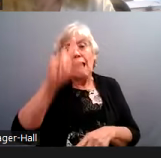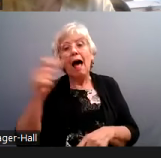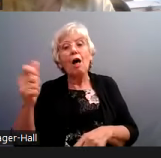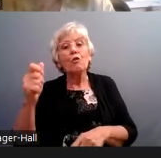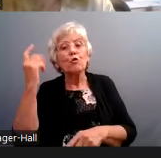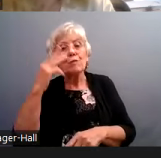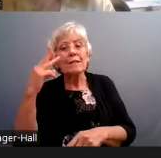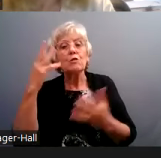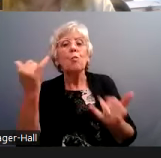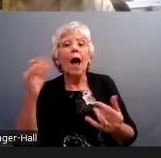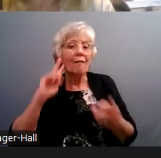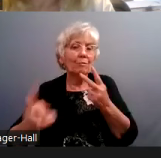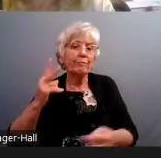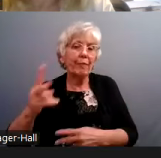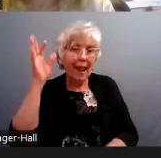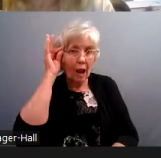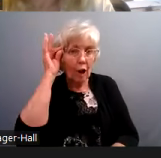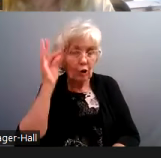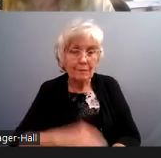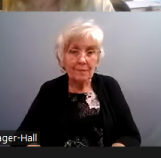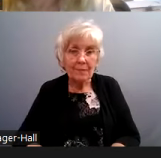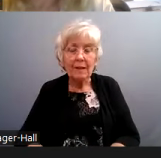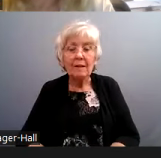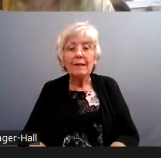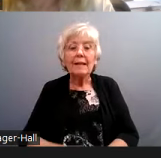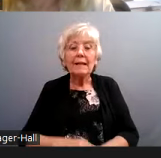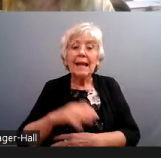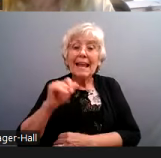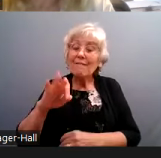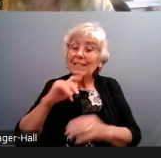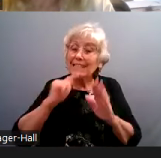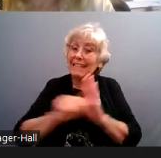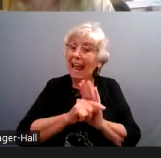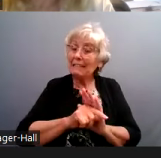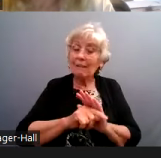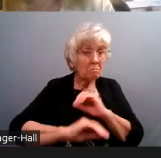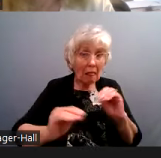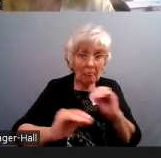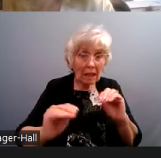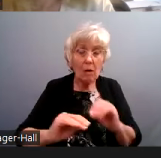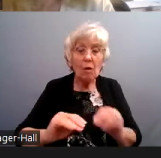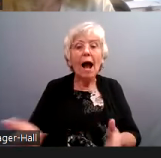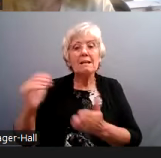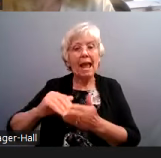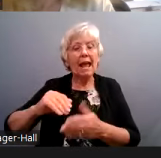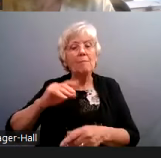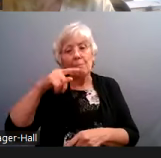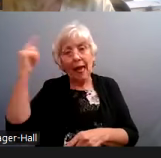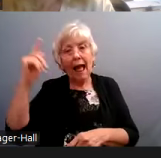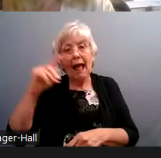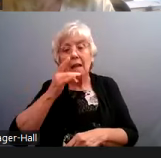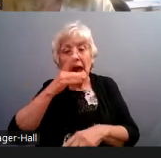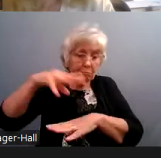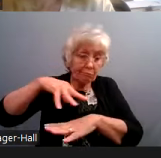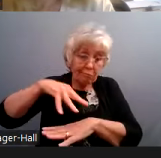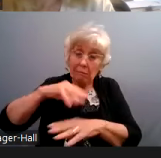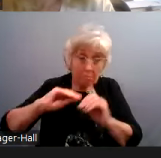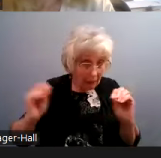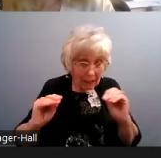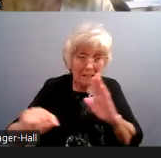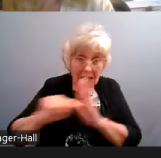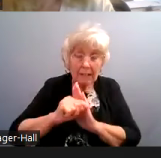So if the PCR is negative, we can repeat the black light, and then if it remains negative, then we can release the patient from isolation, and they